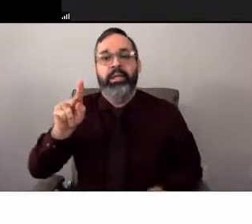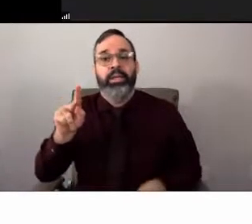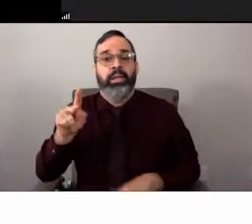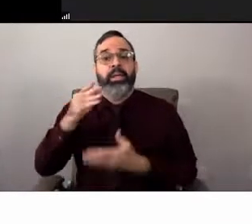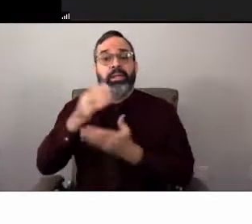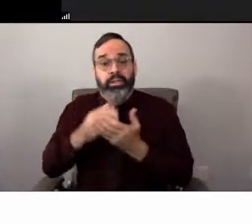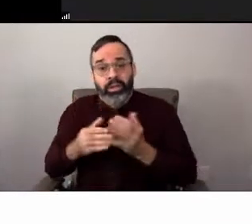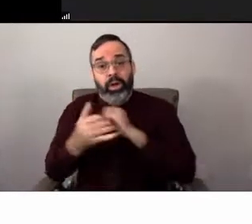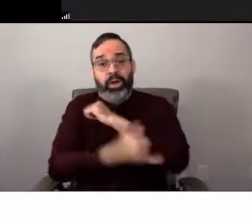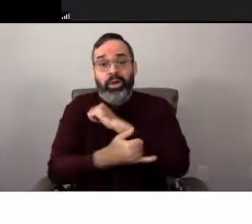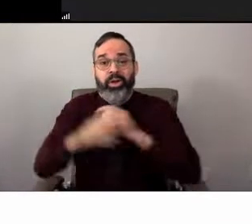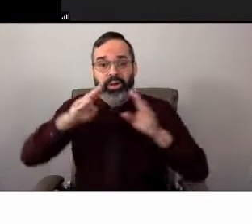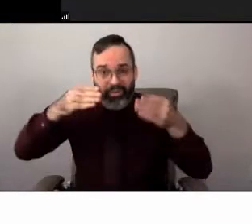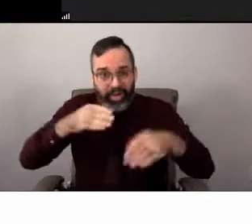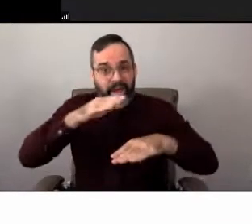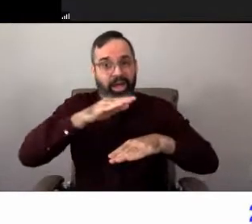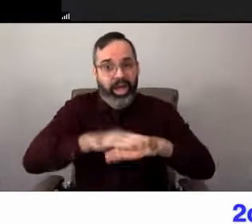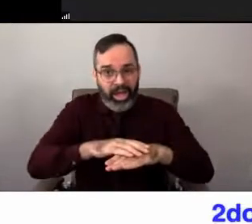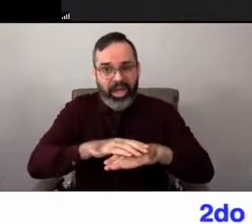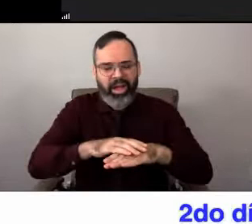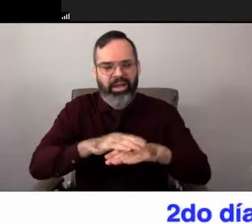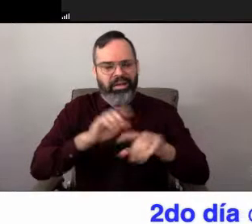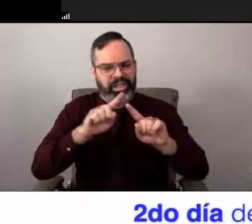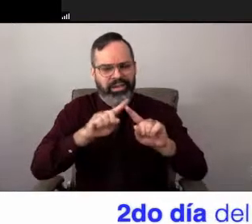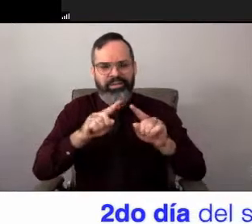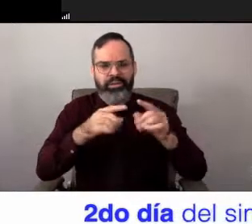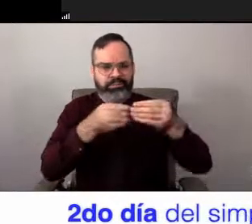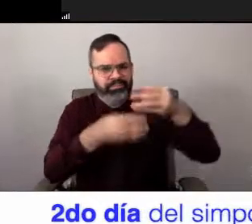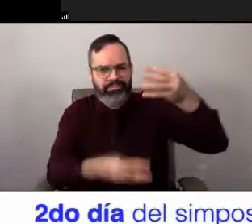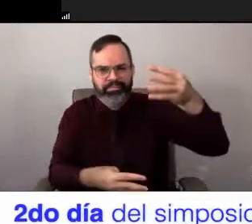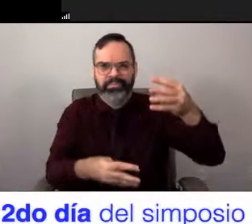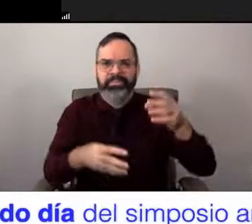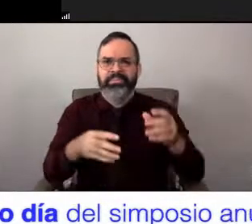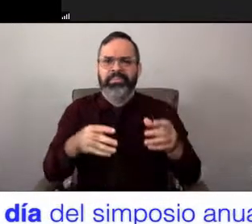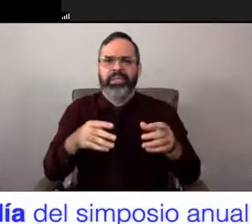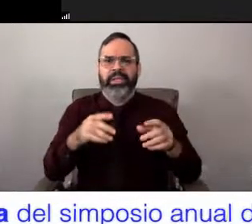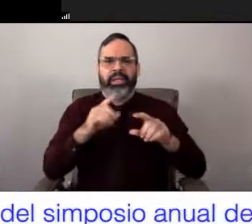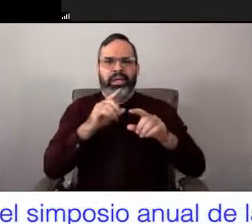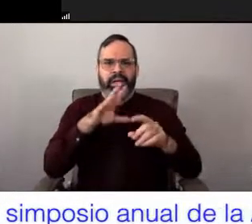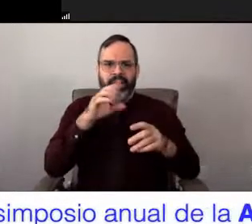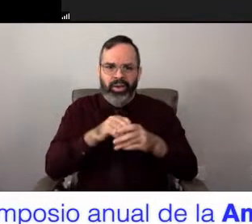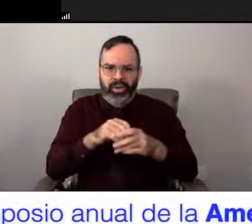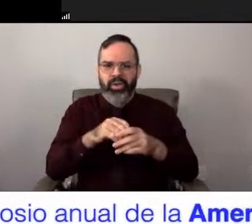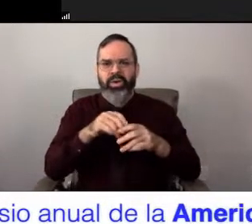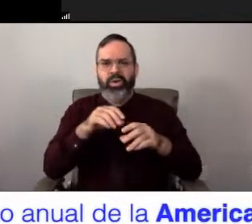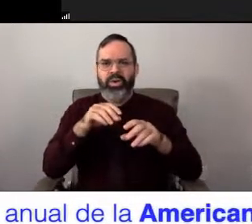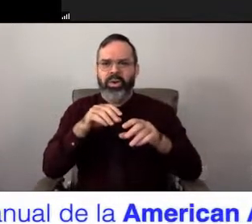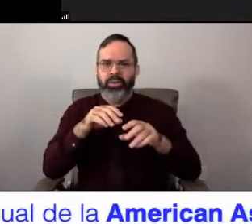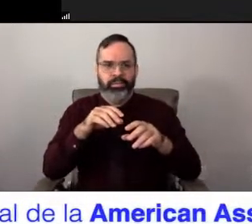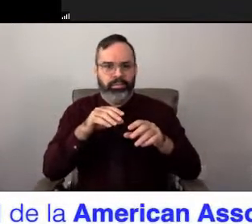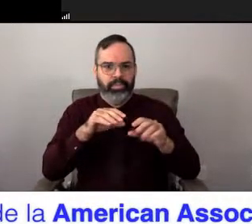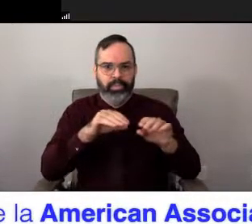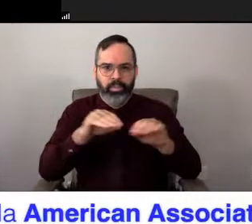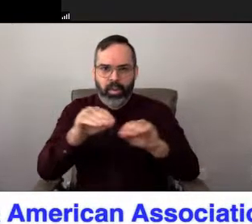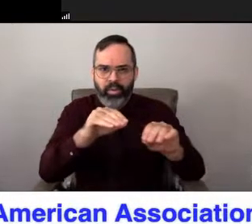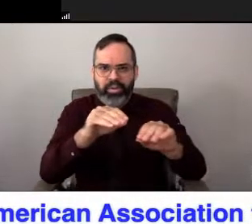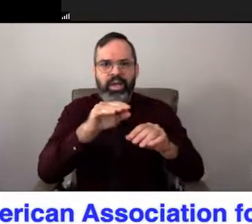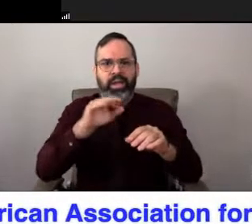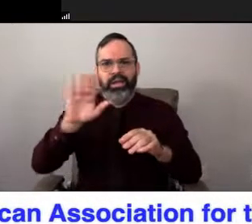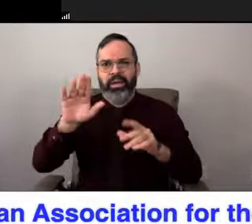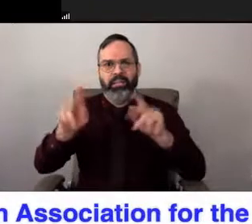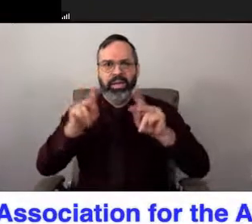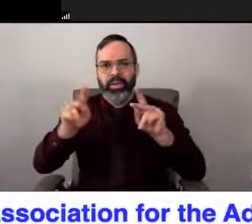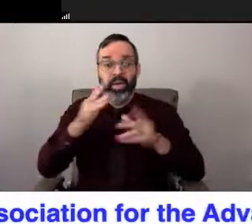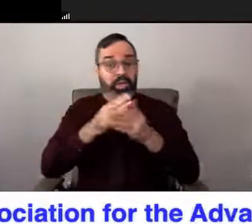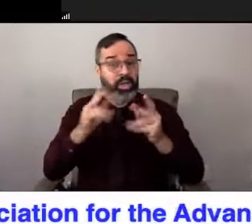focusing on the various measures, including curtailing movements of their populations, some persons have not